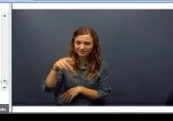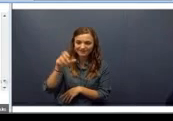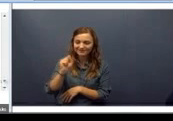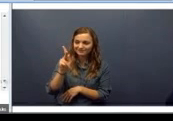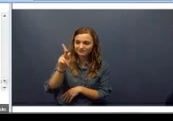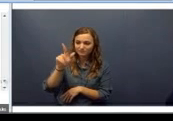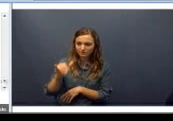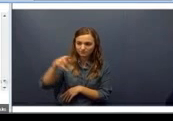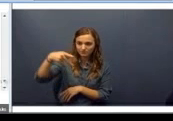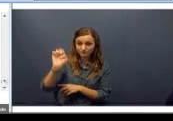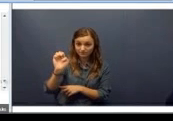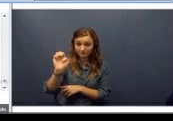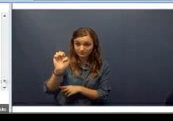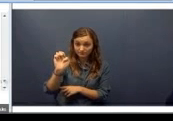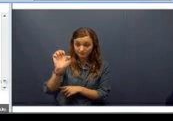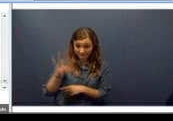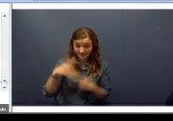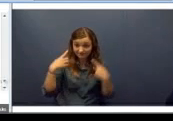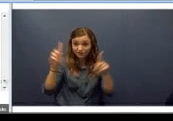hearing?